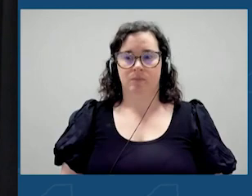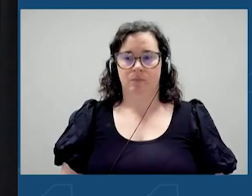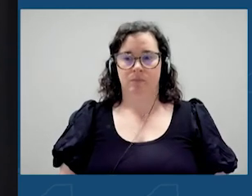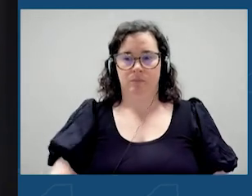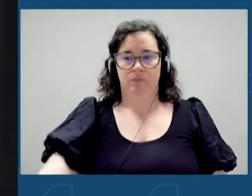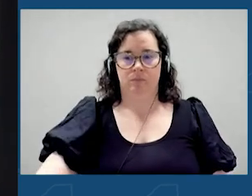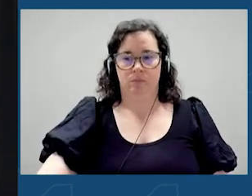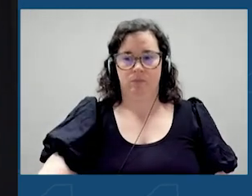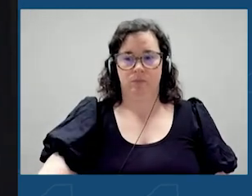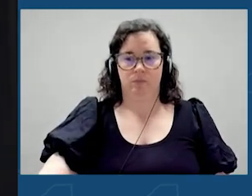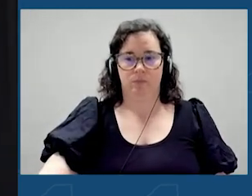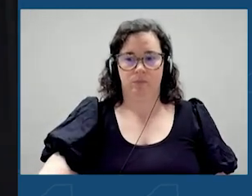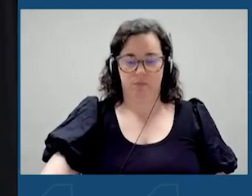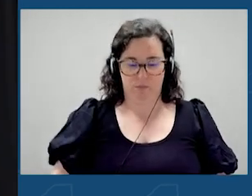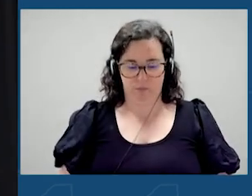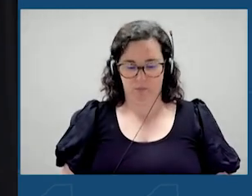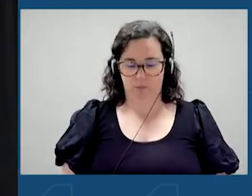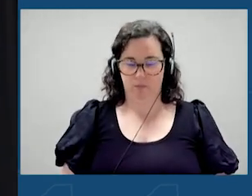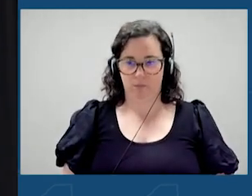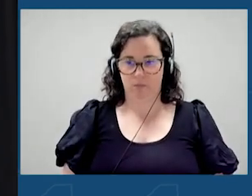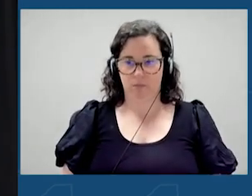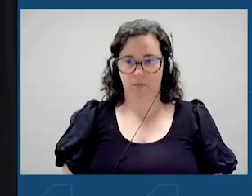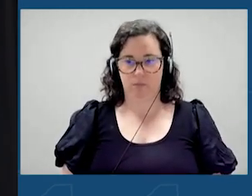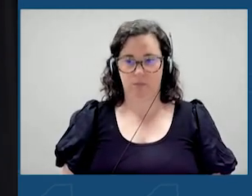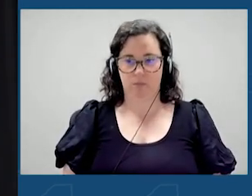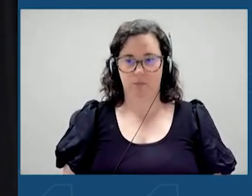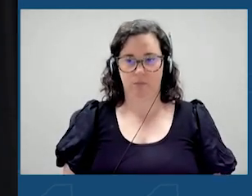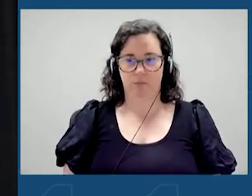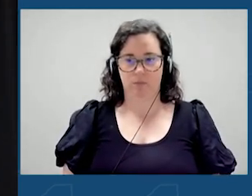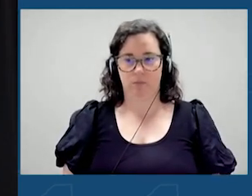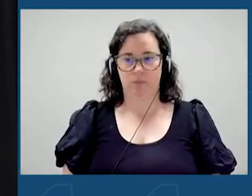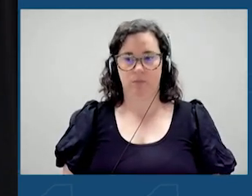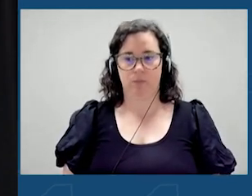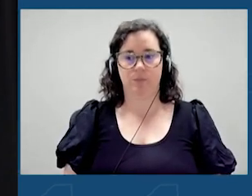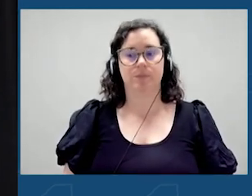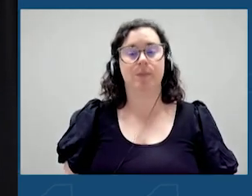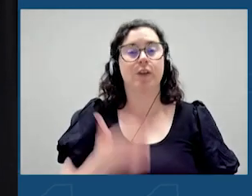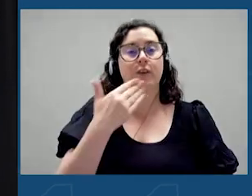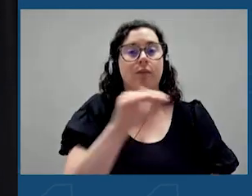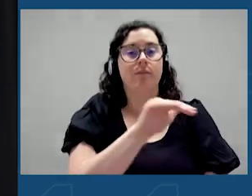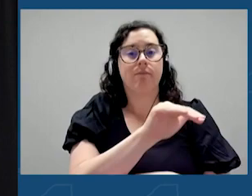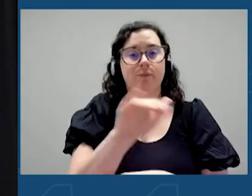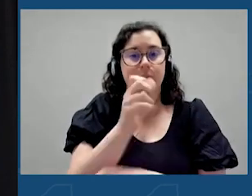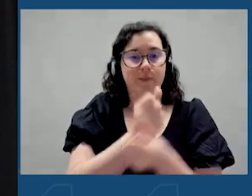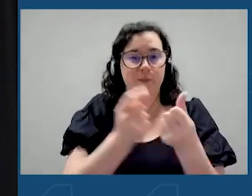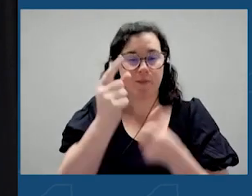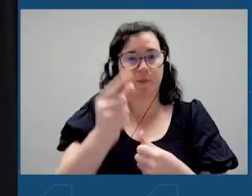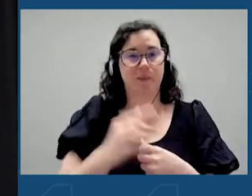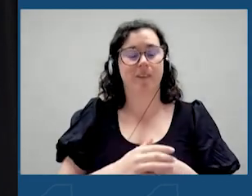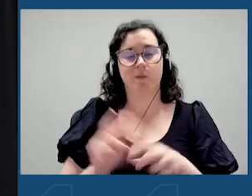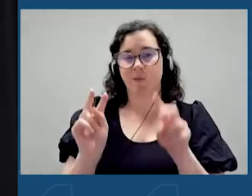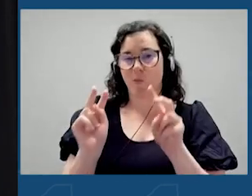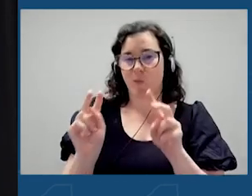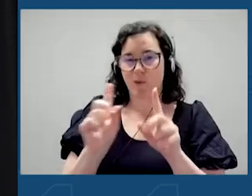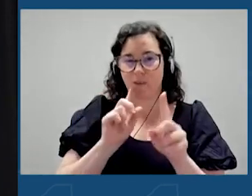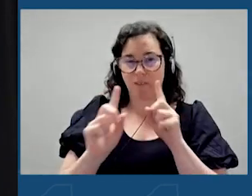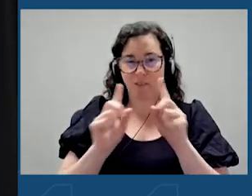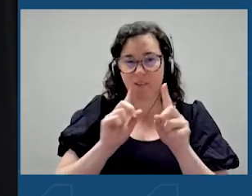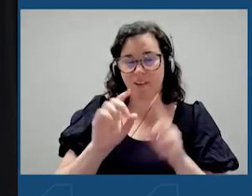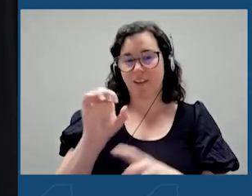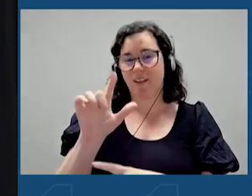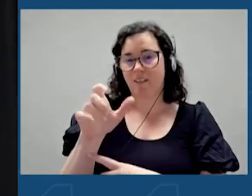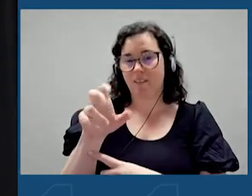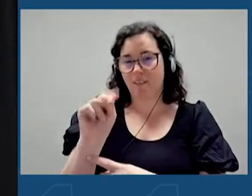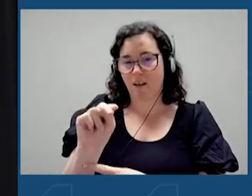Good afternoon, everyone. I was watching one of these interviews of Elon Musk, and they asked him, and he calls